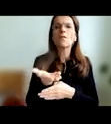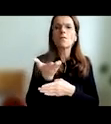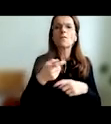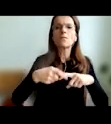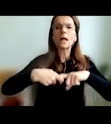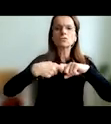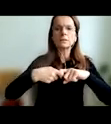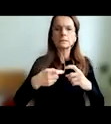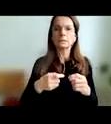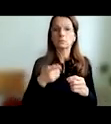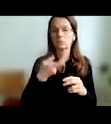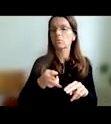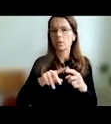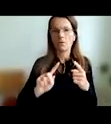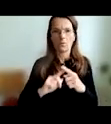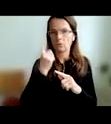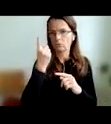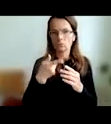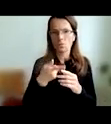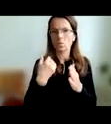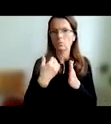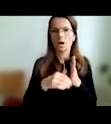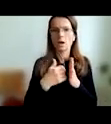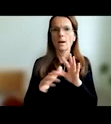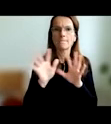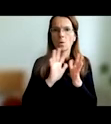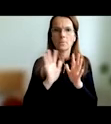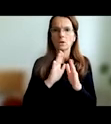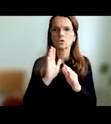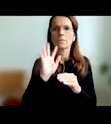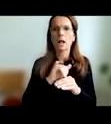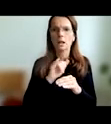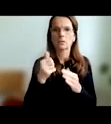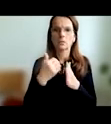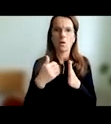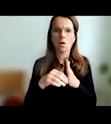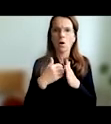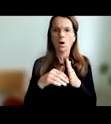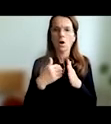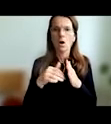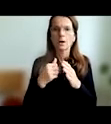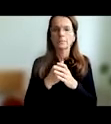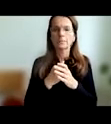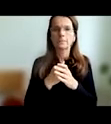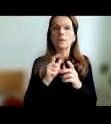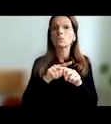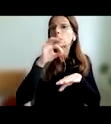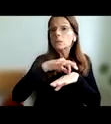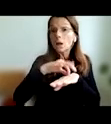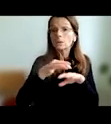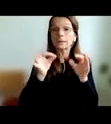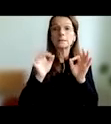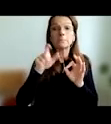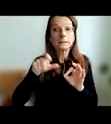shortages in the period between 2014 and 2019 in many occupations, such as heavy truck